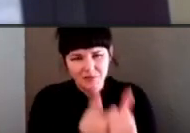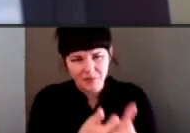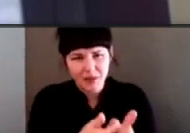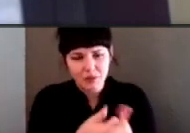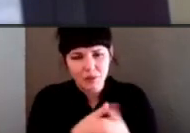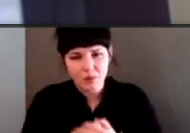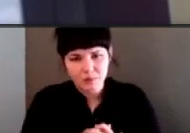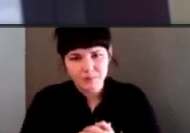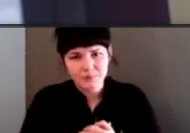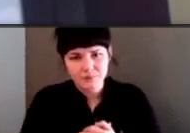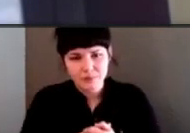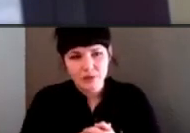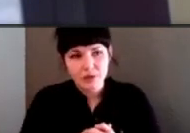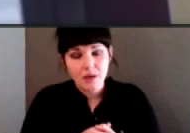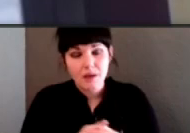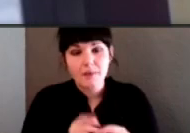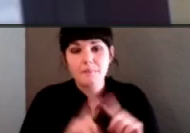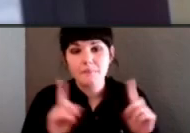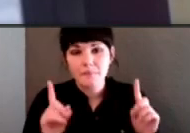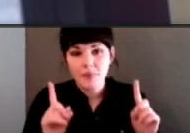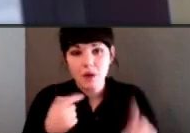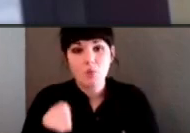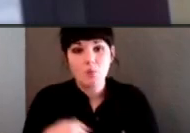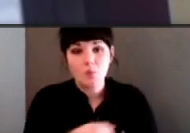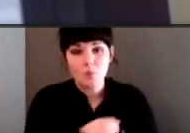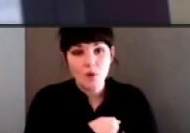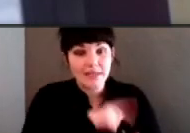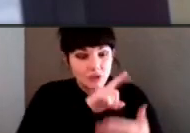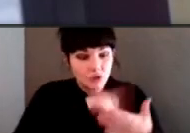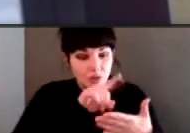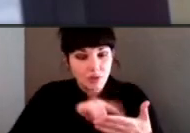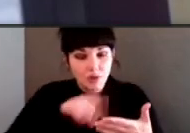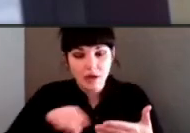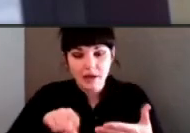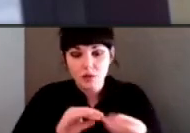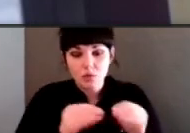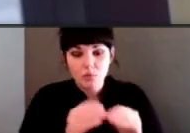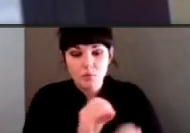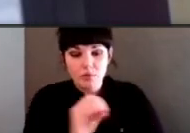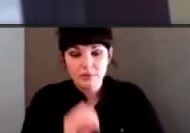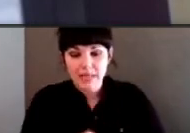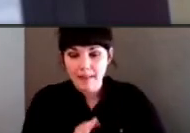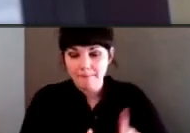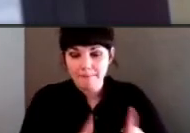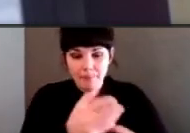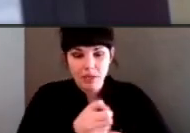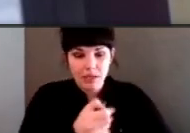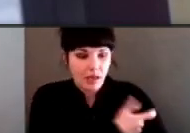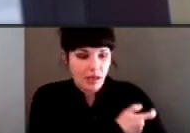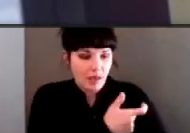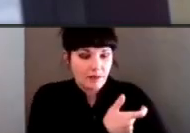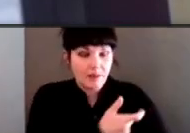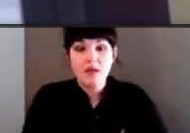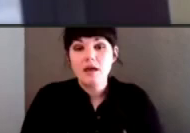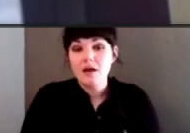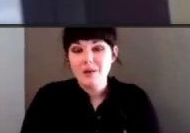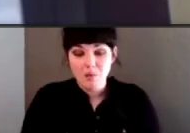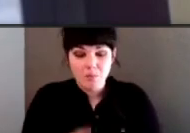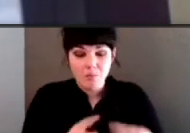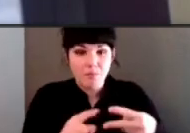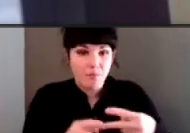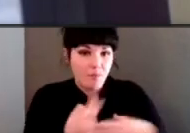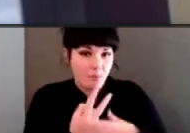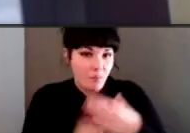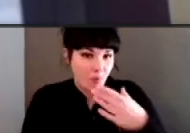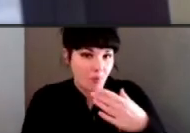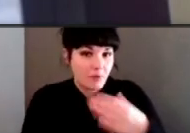tracking percentage. And just as Sean indicated, the vaccine for Moderna and Pfizer isn't complete until